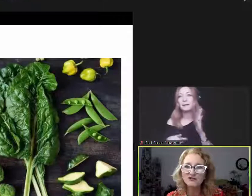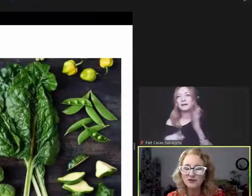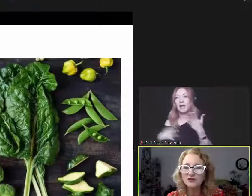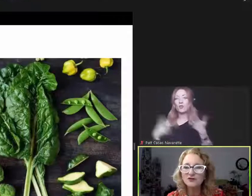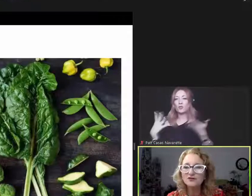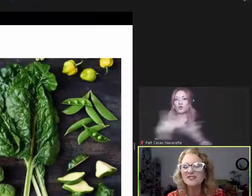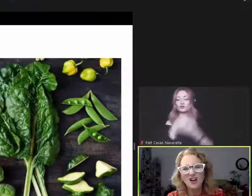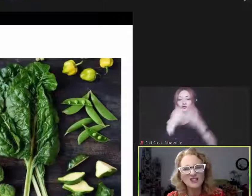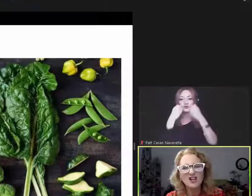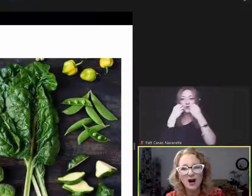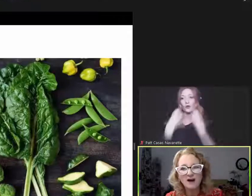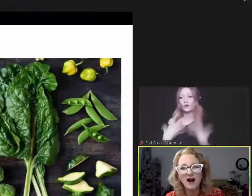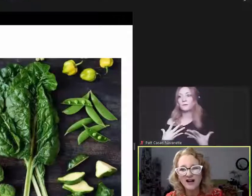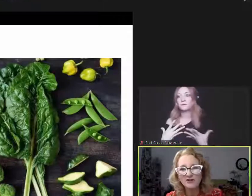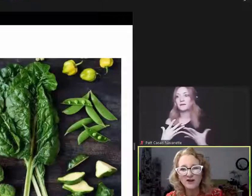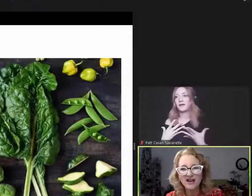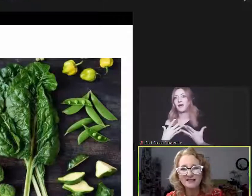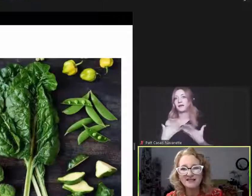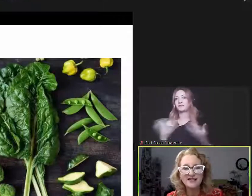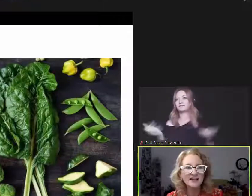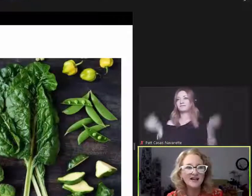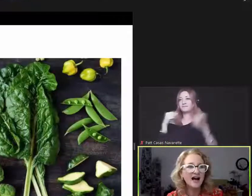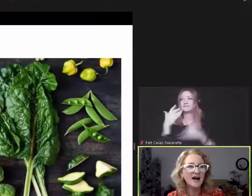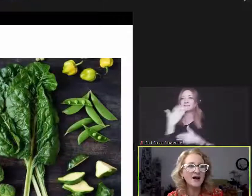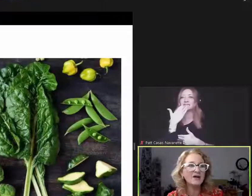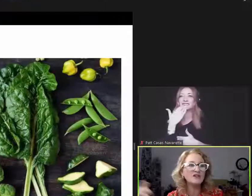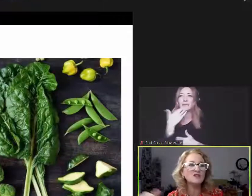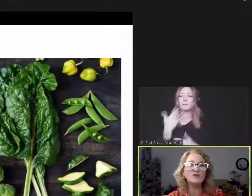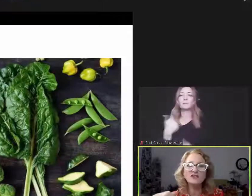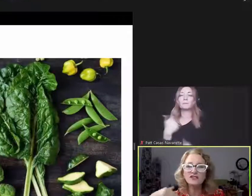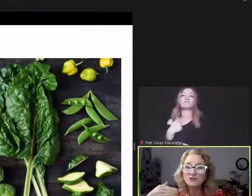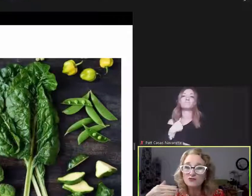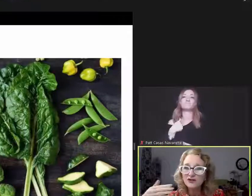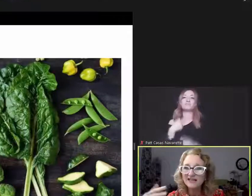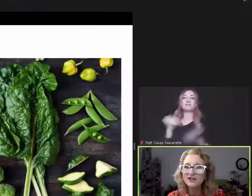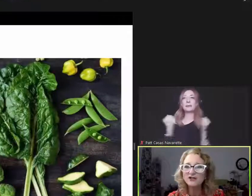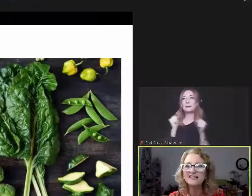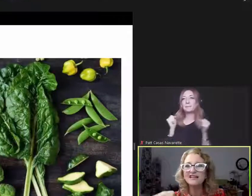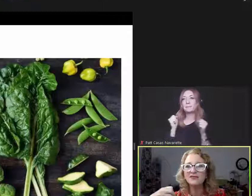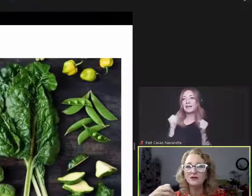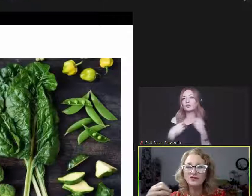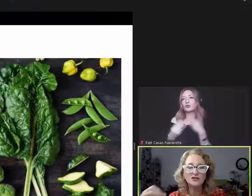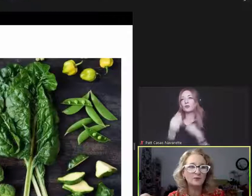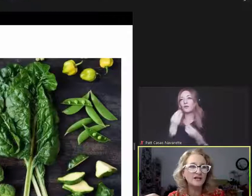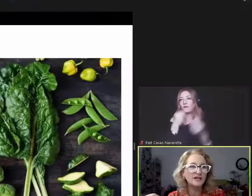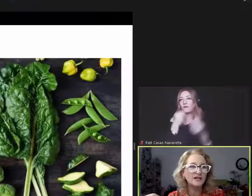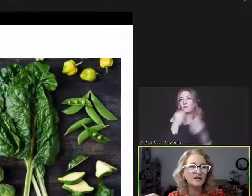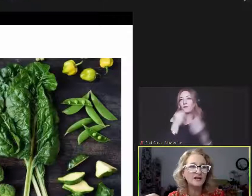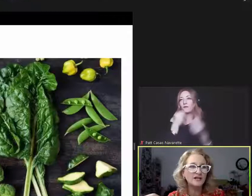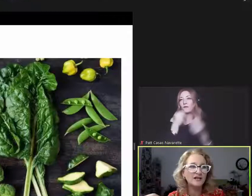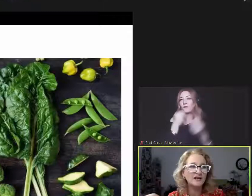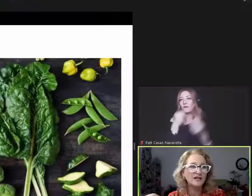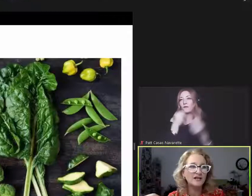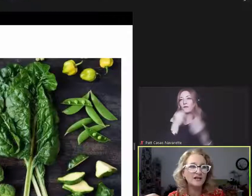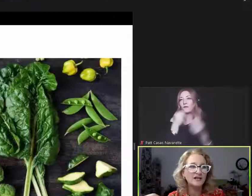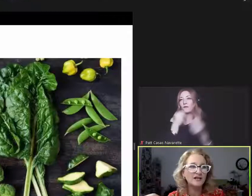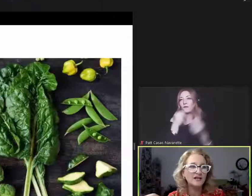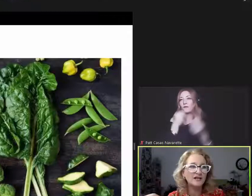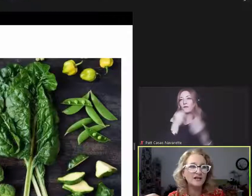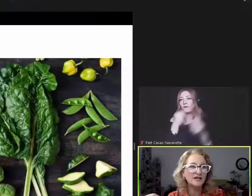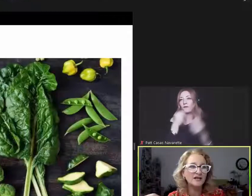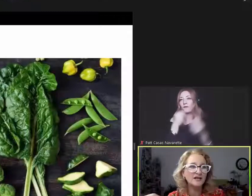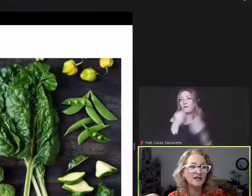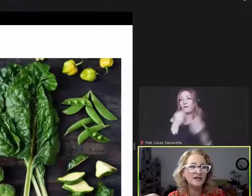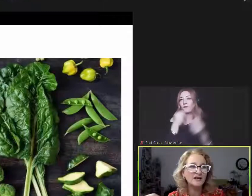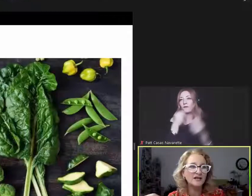starchy foods, lots of carbohydrates. So this is really good to get those spring greens. And